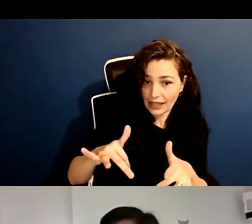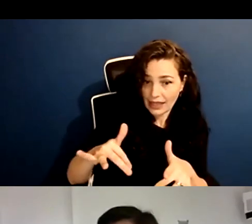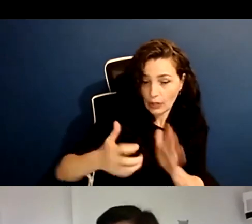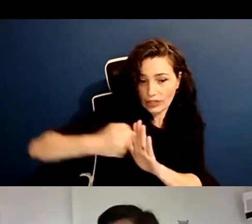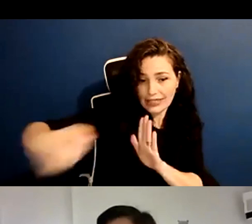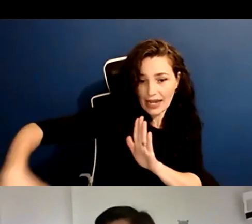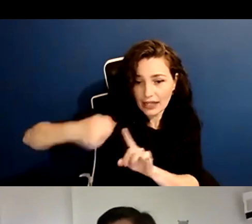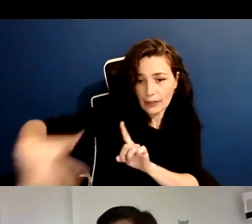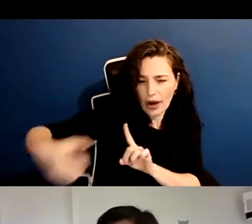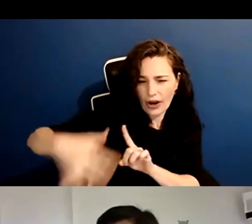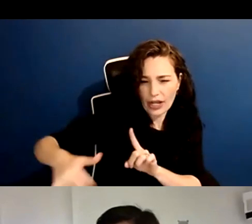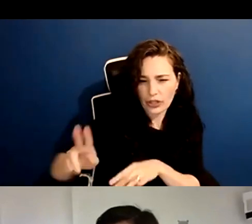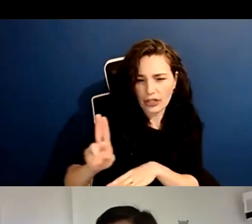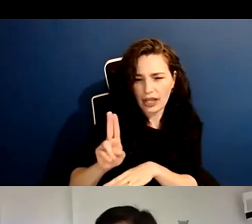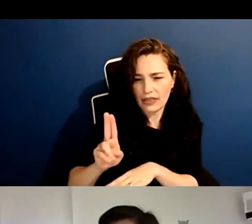extrapolate